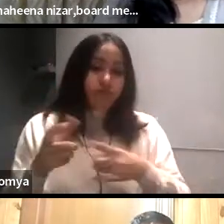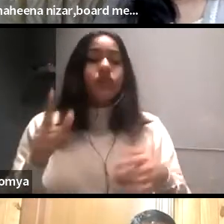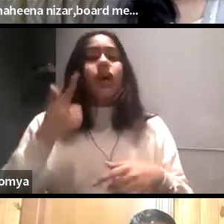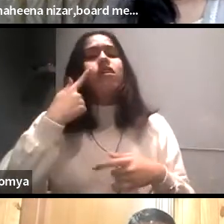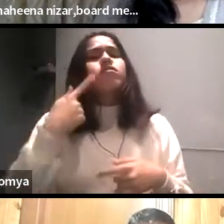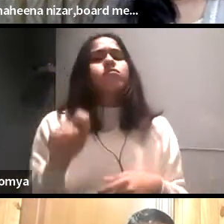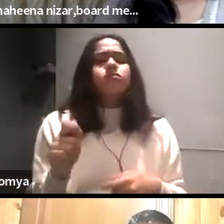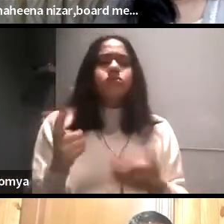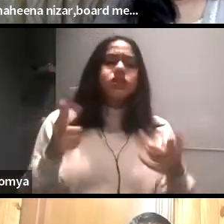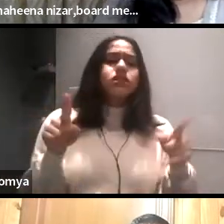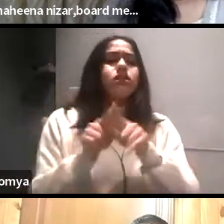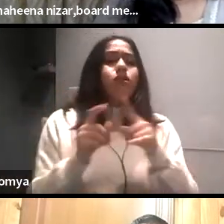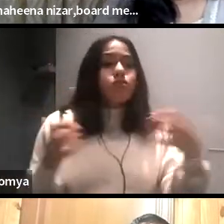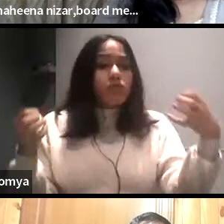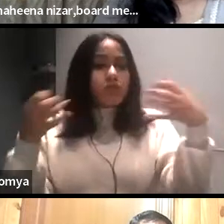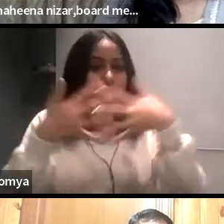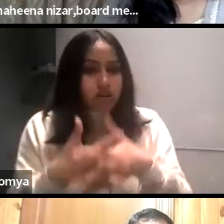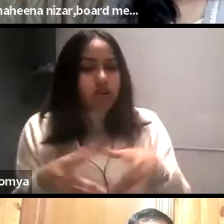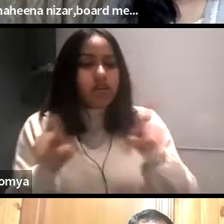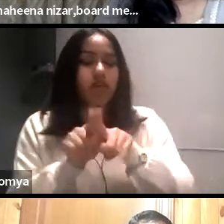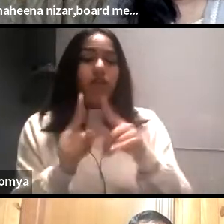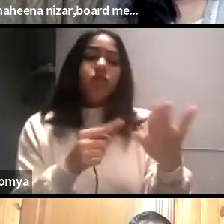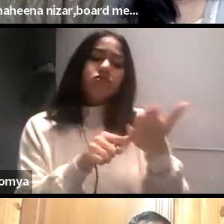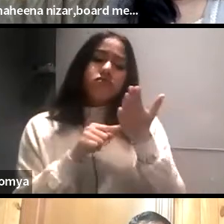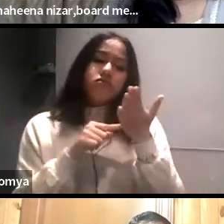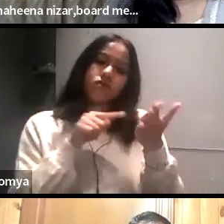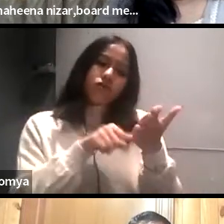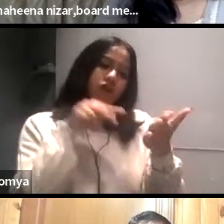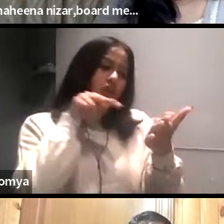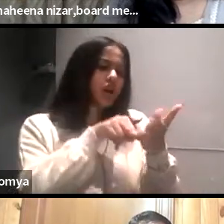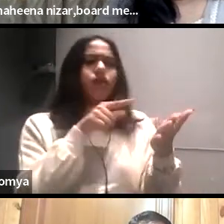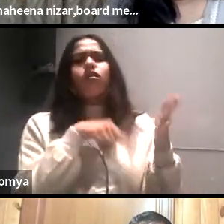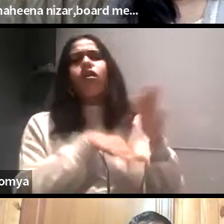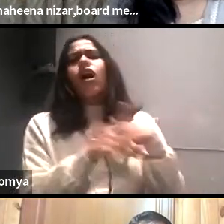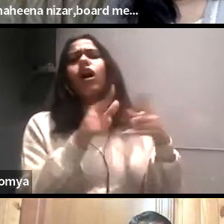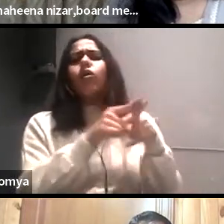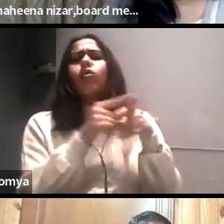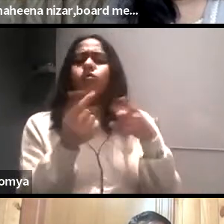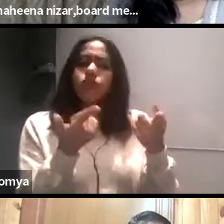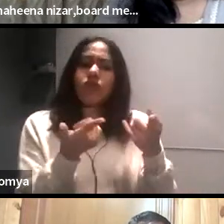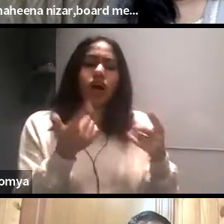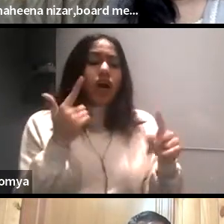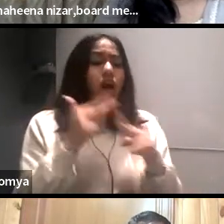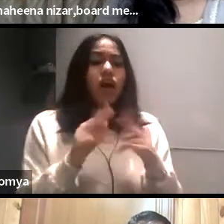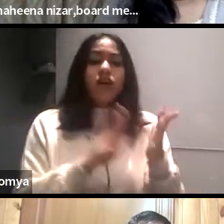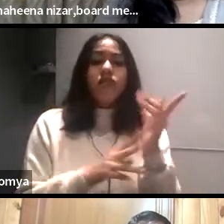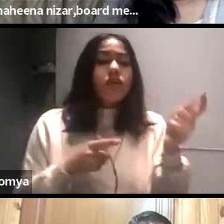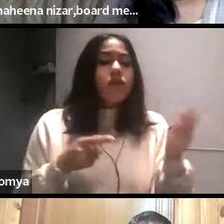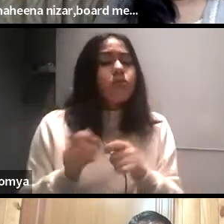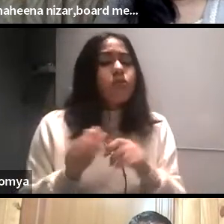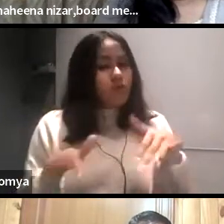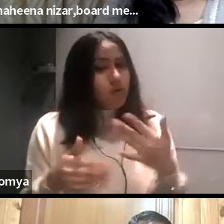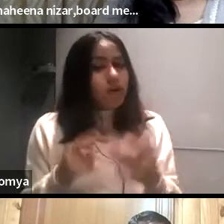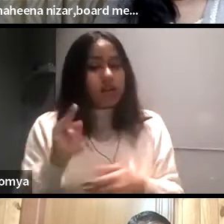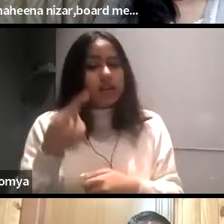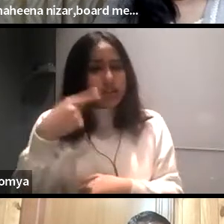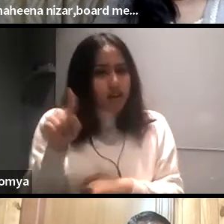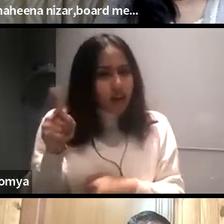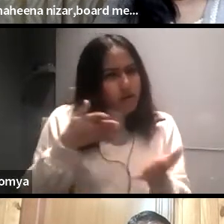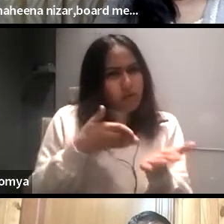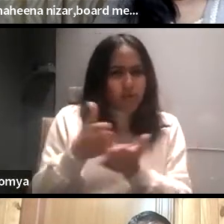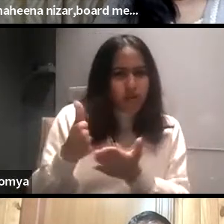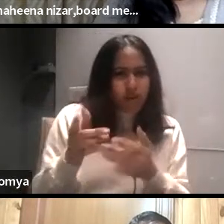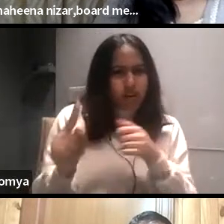trying to work collaboratively and see how we can augment the reach, how we can mentor them. Is it the right way? Is